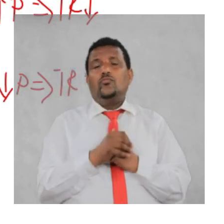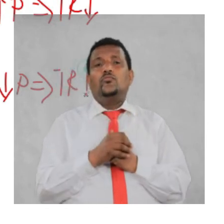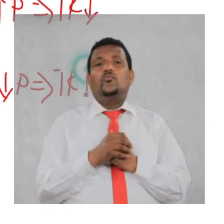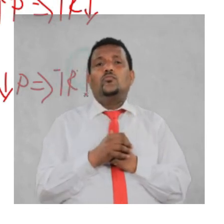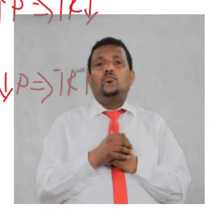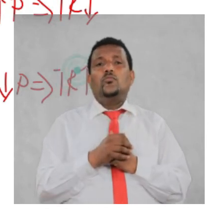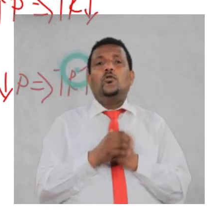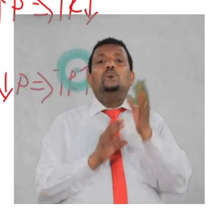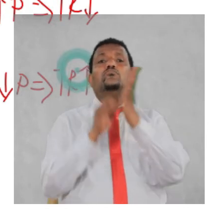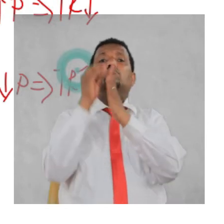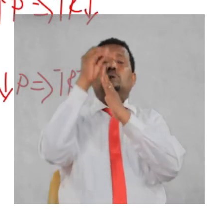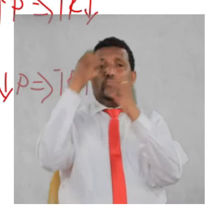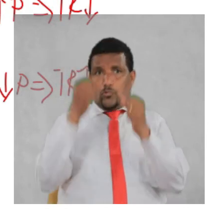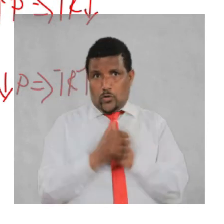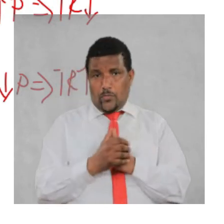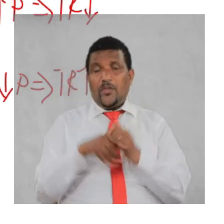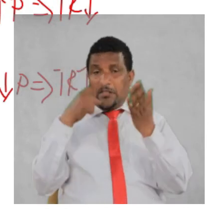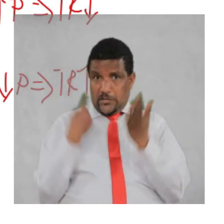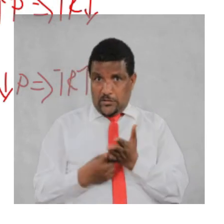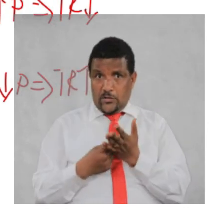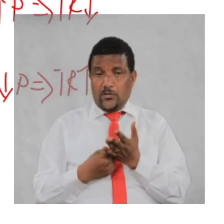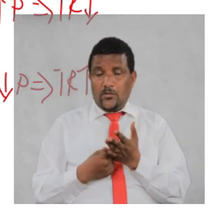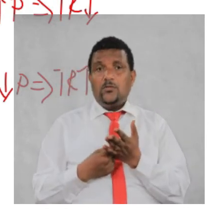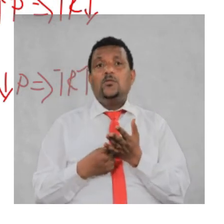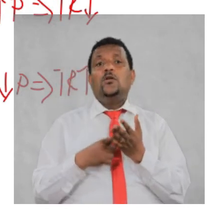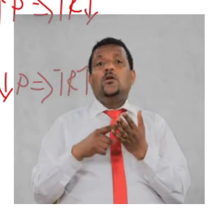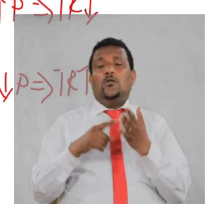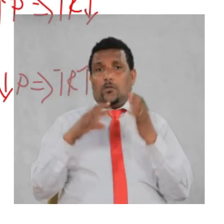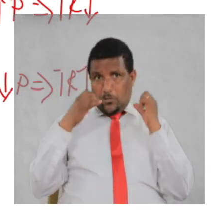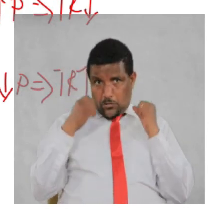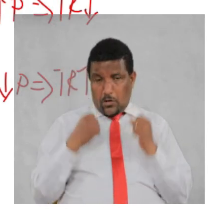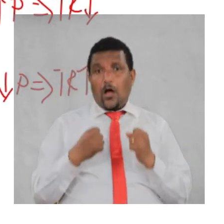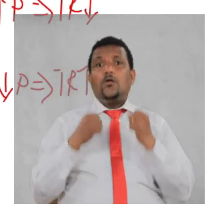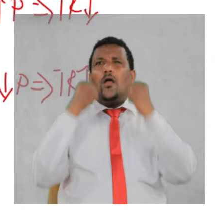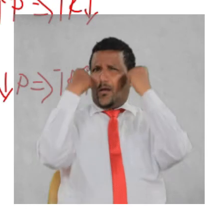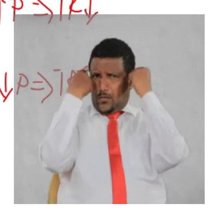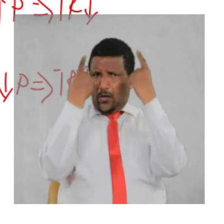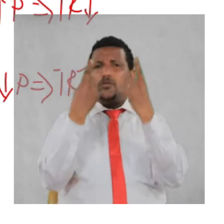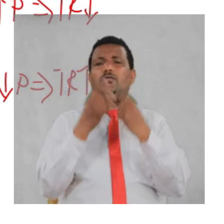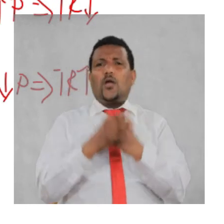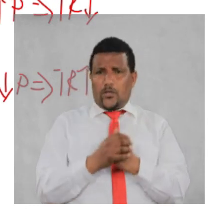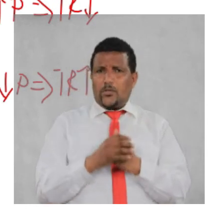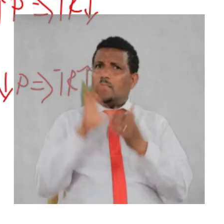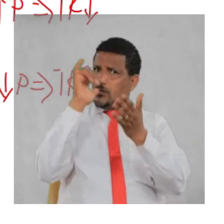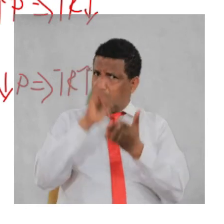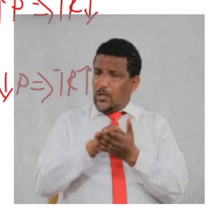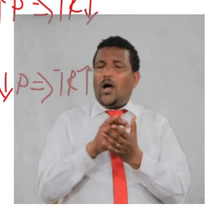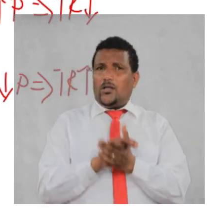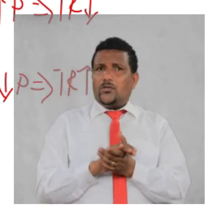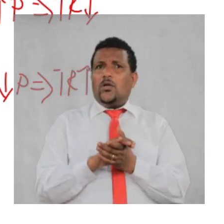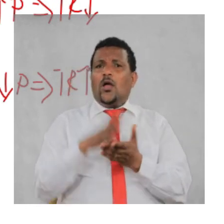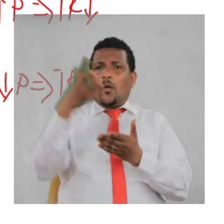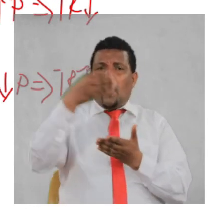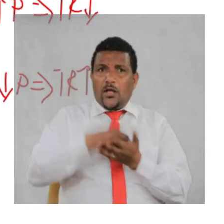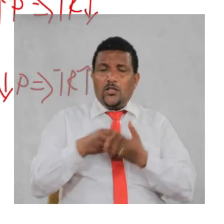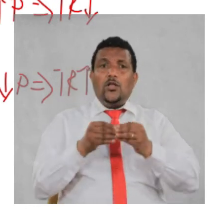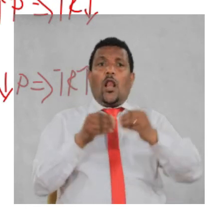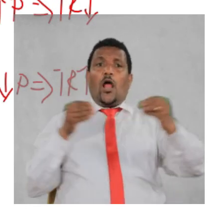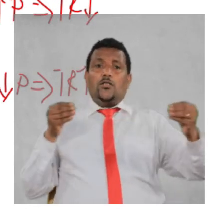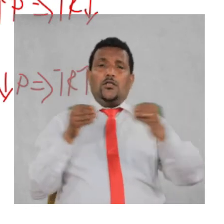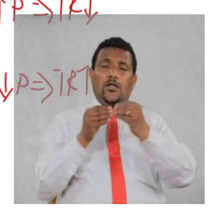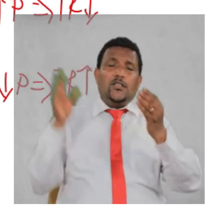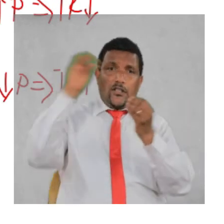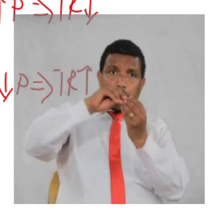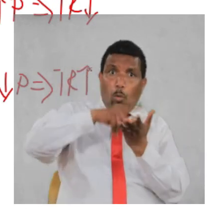will increase. From this, we can understand that if the buyer is elastic with increase